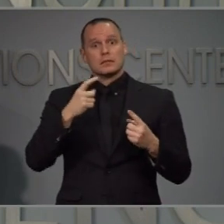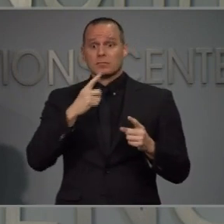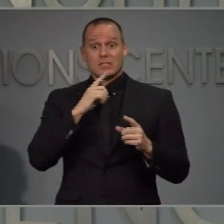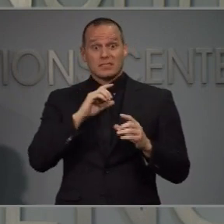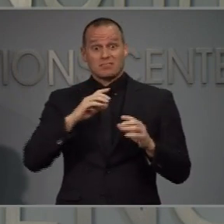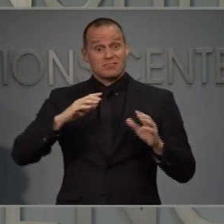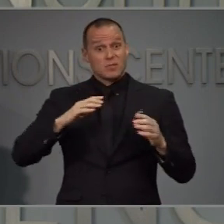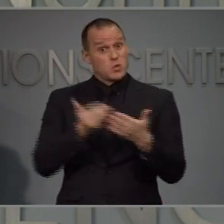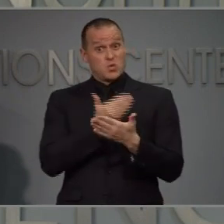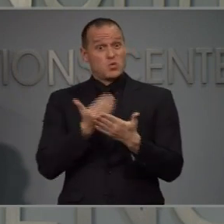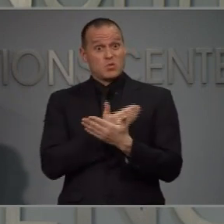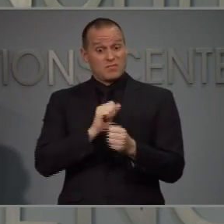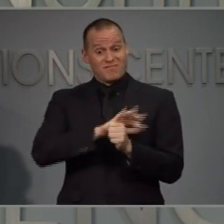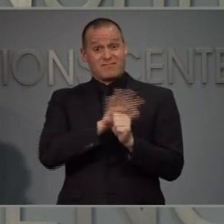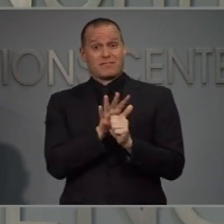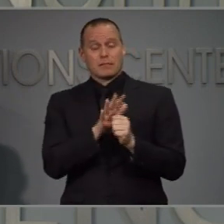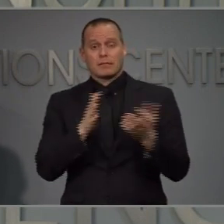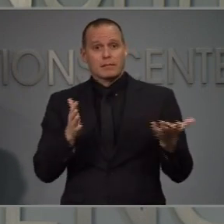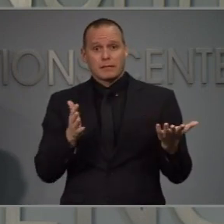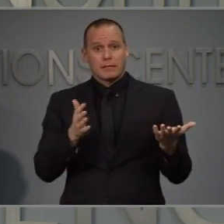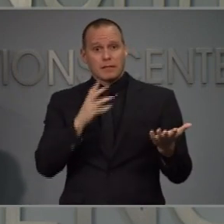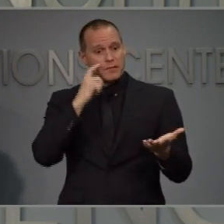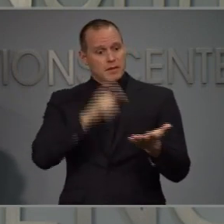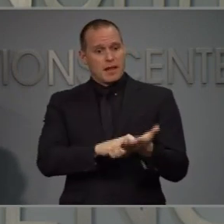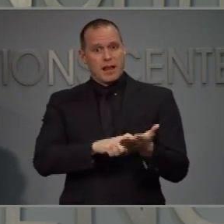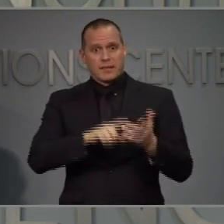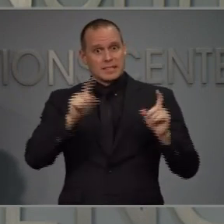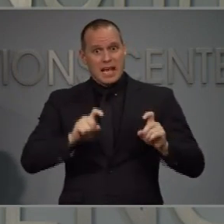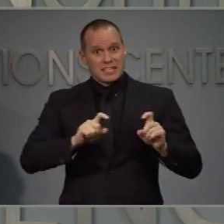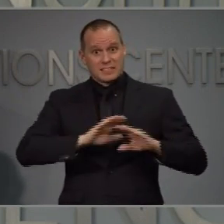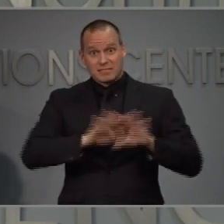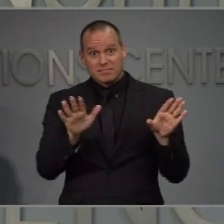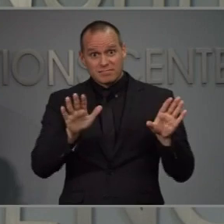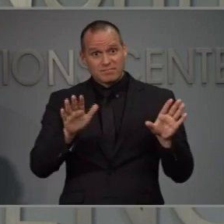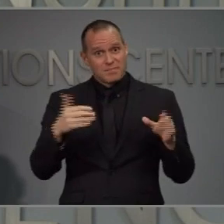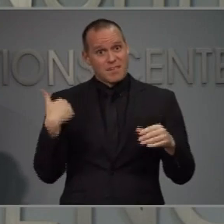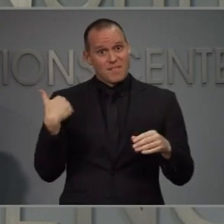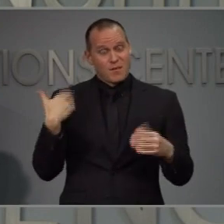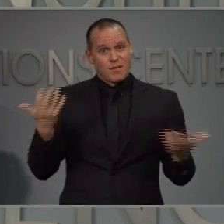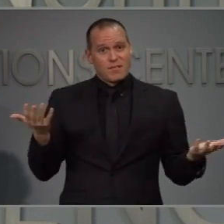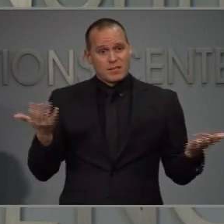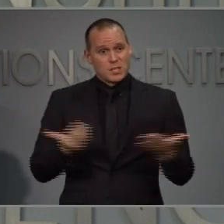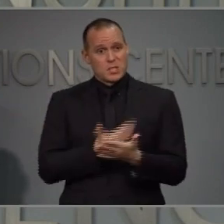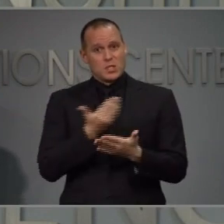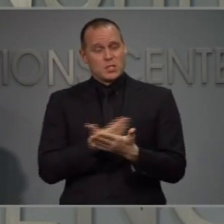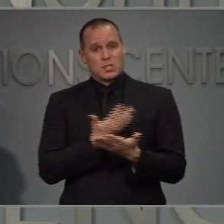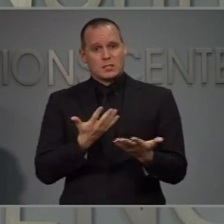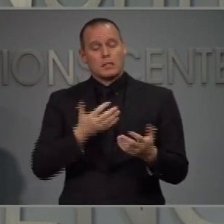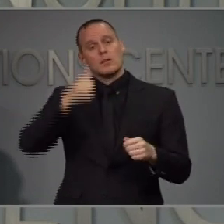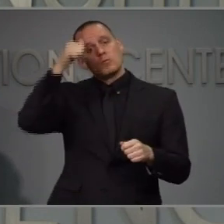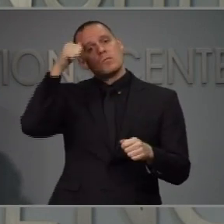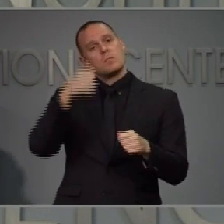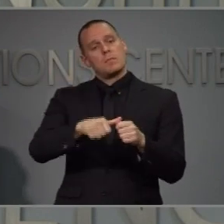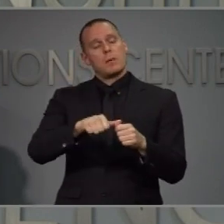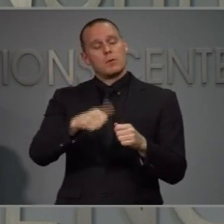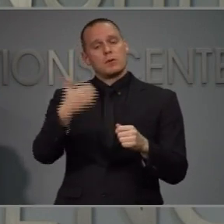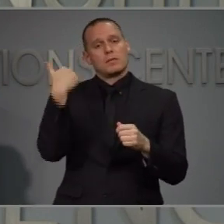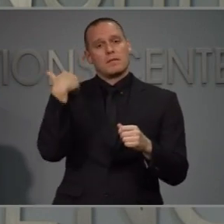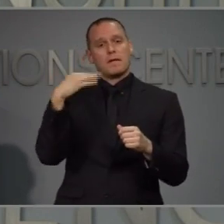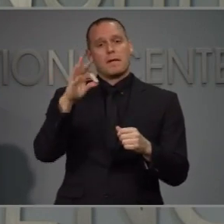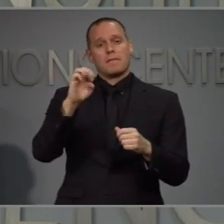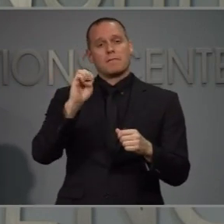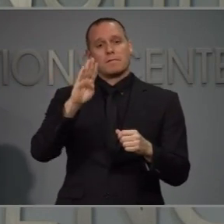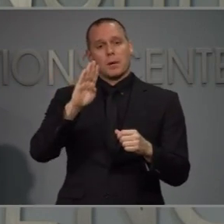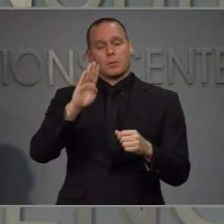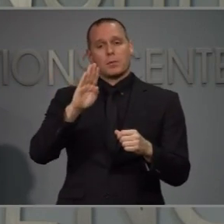created to be able to identify COVID-19 to start with. And remember, as we were waiting in February,